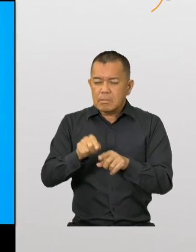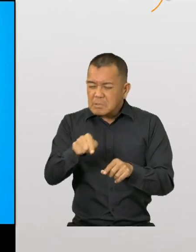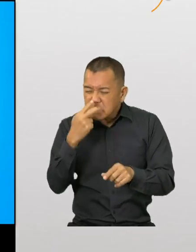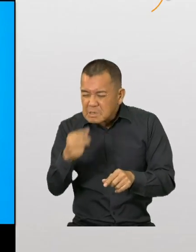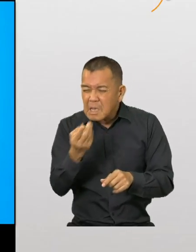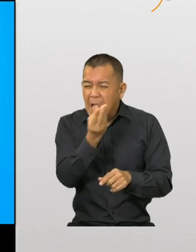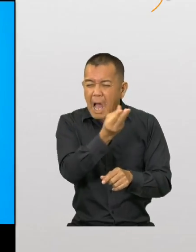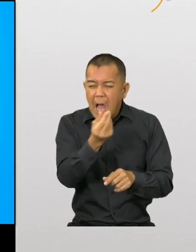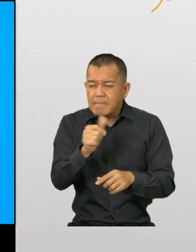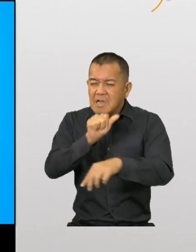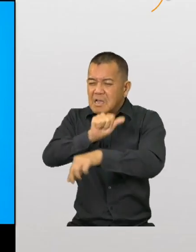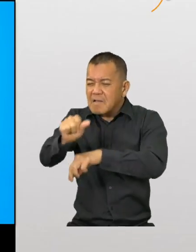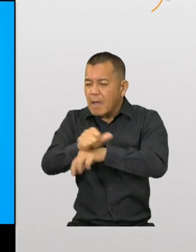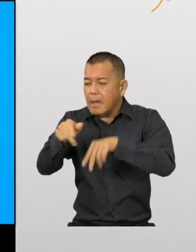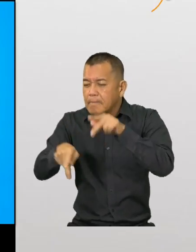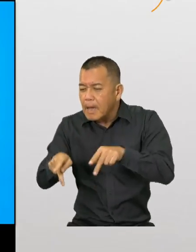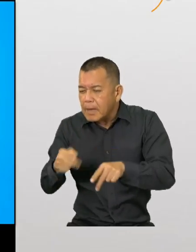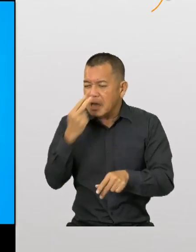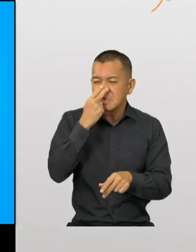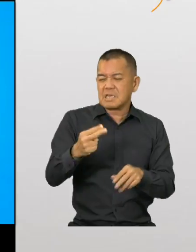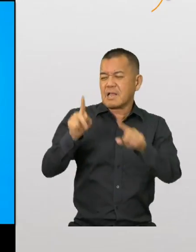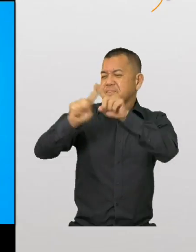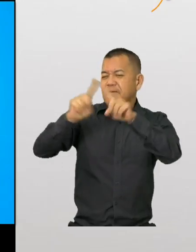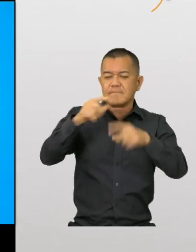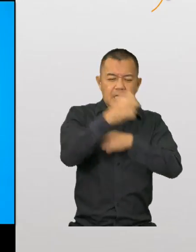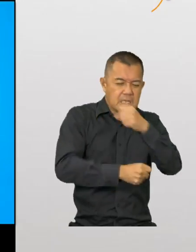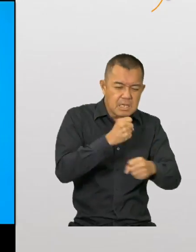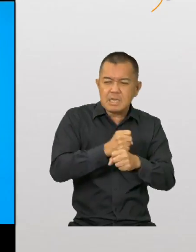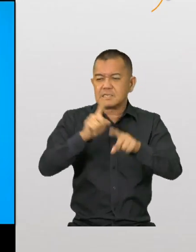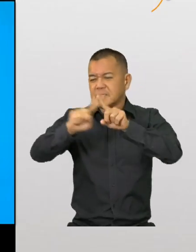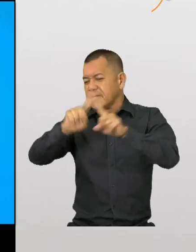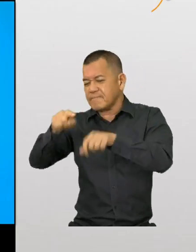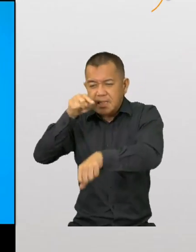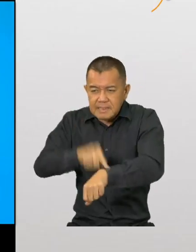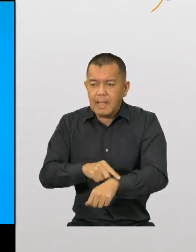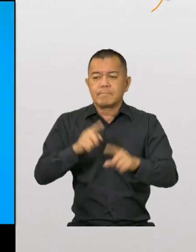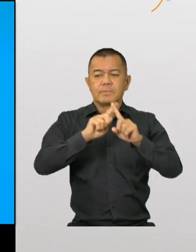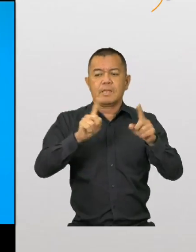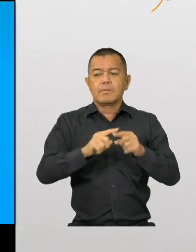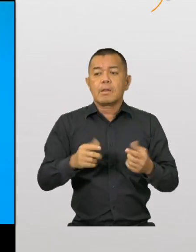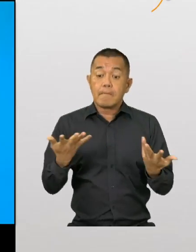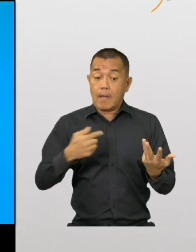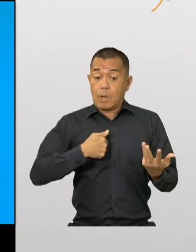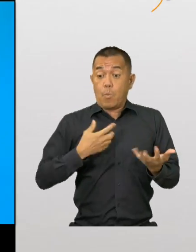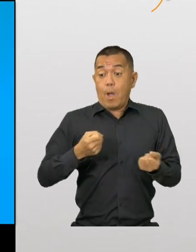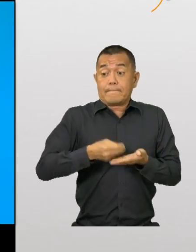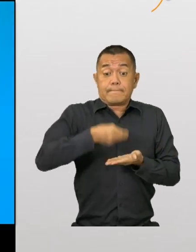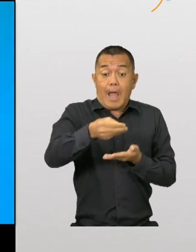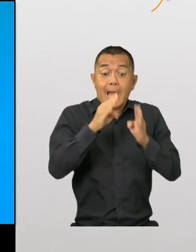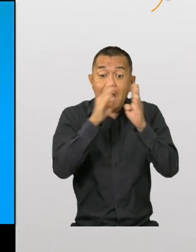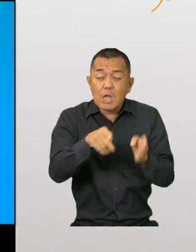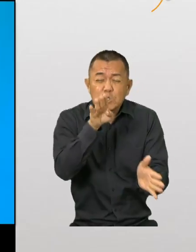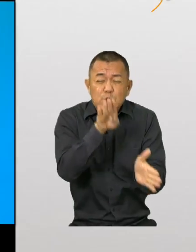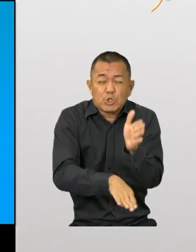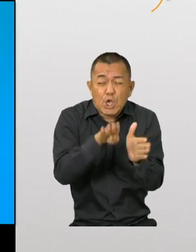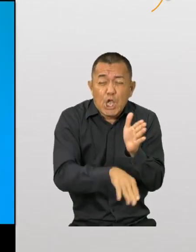different times. When you want to buy a house, you want prices to be low, but when you own a house or you want to